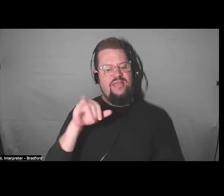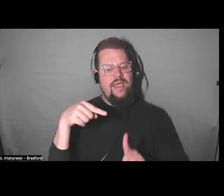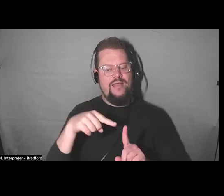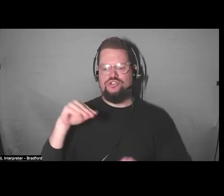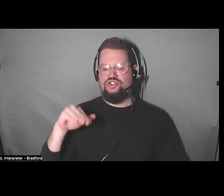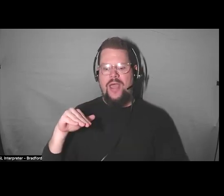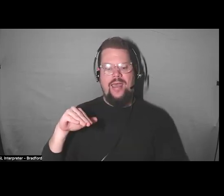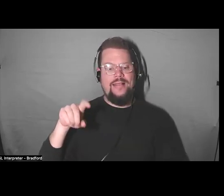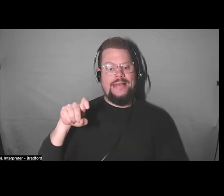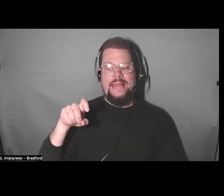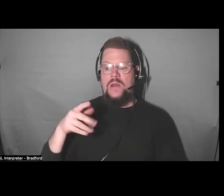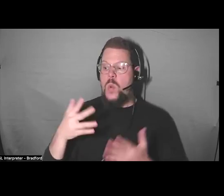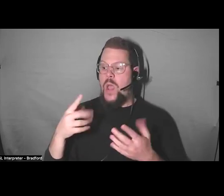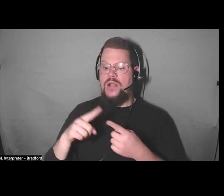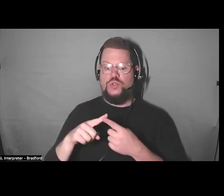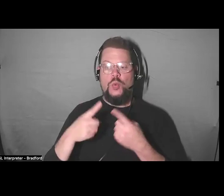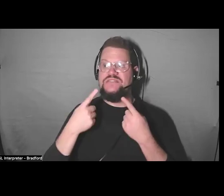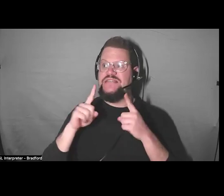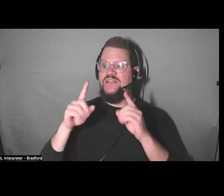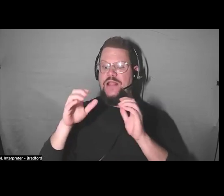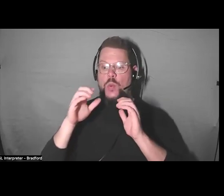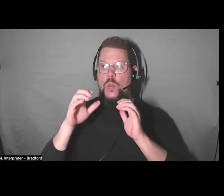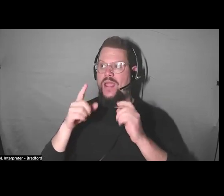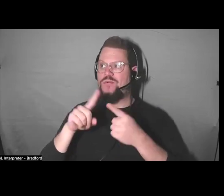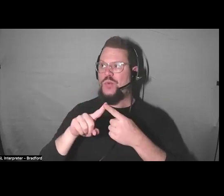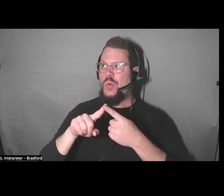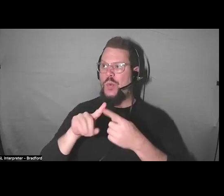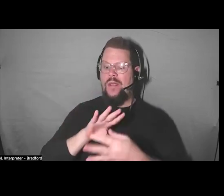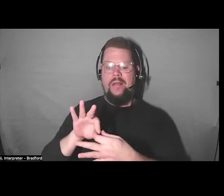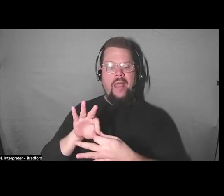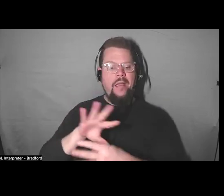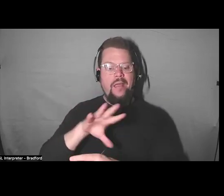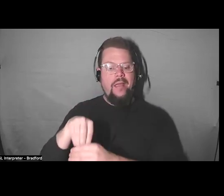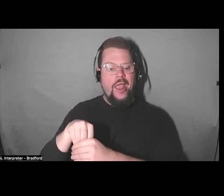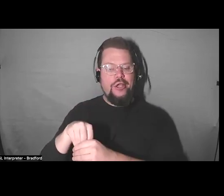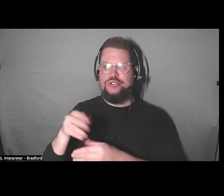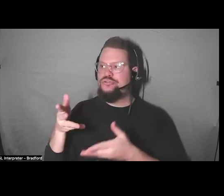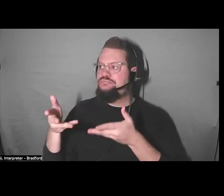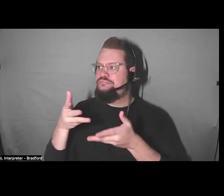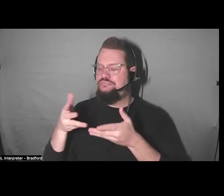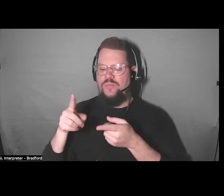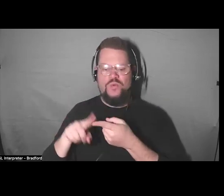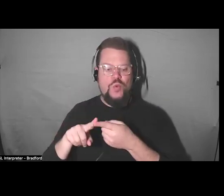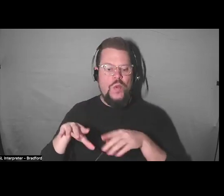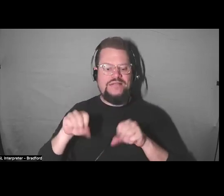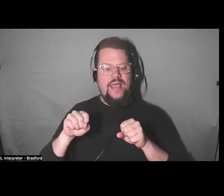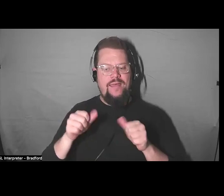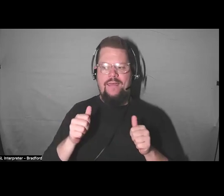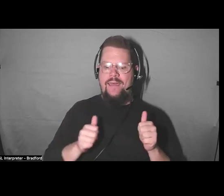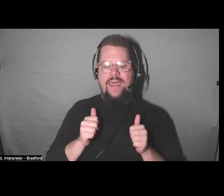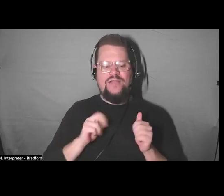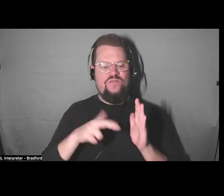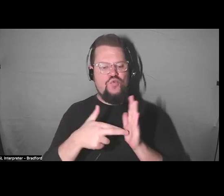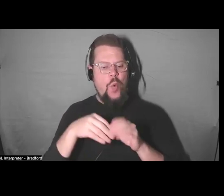communicate successfully, to engage, to connect, to be part of a social interaction, to take an active role in that social